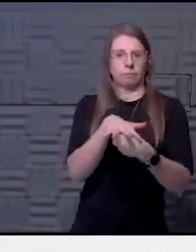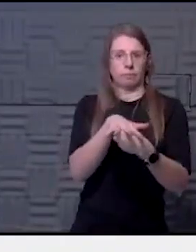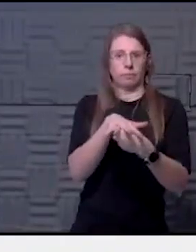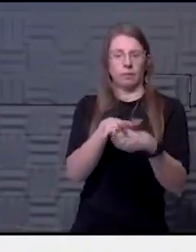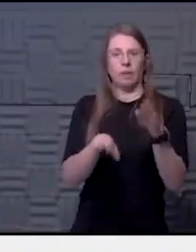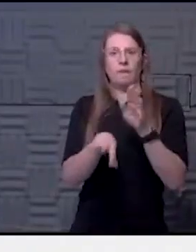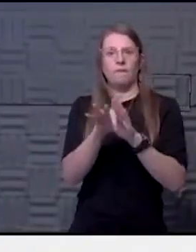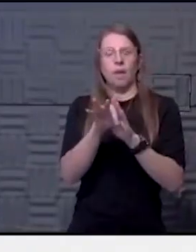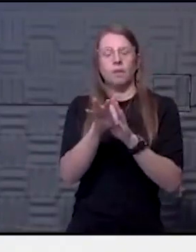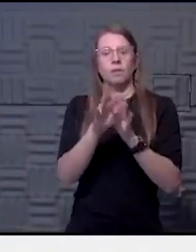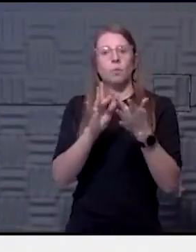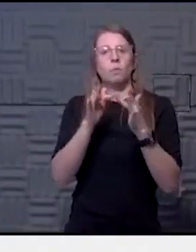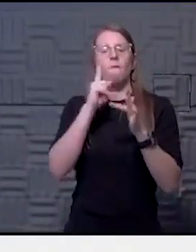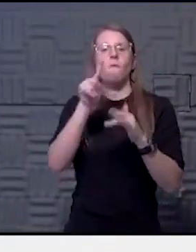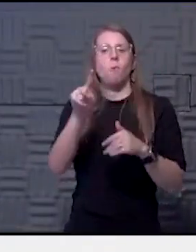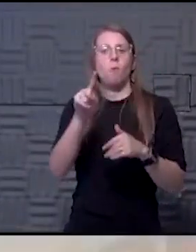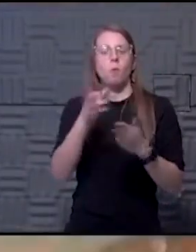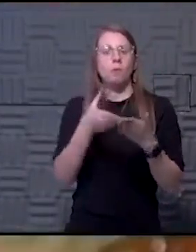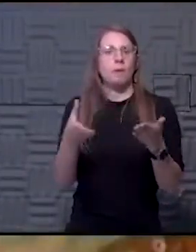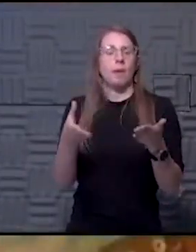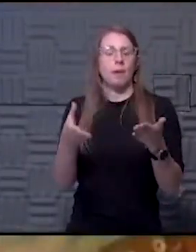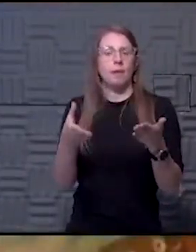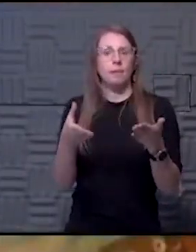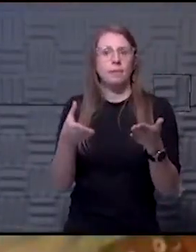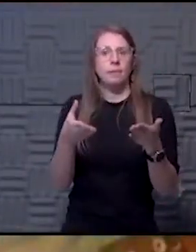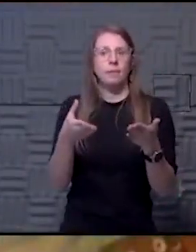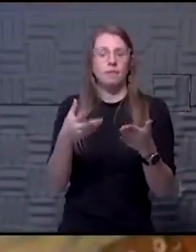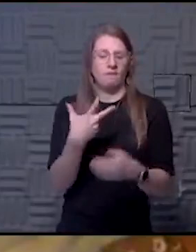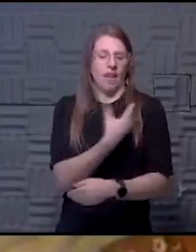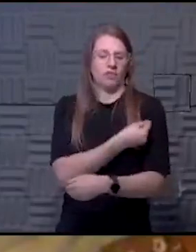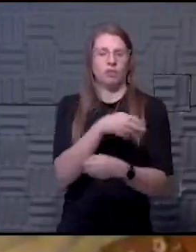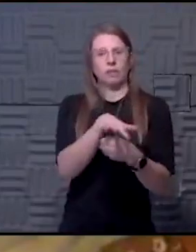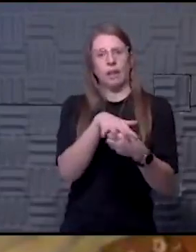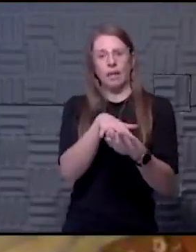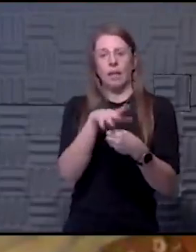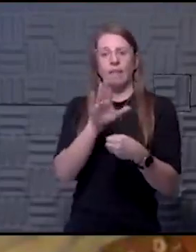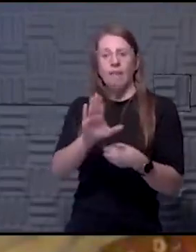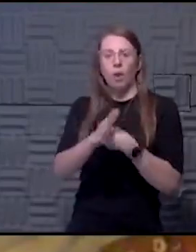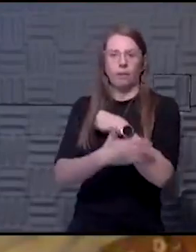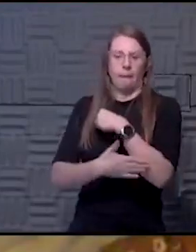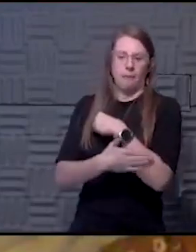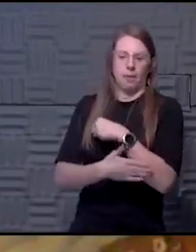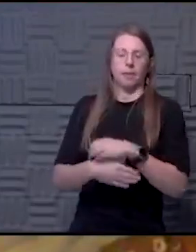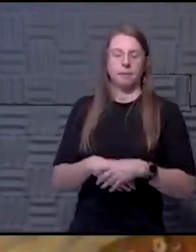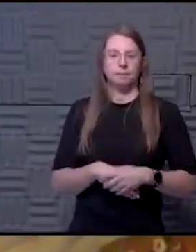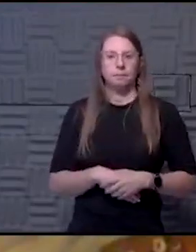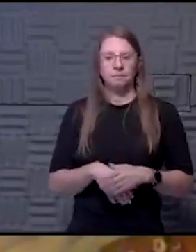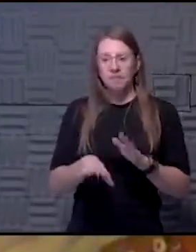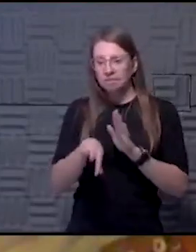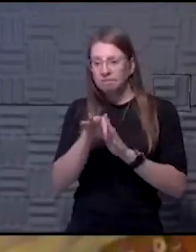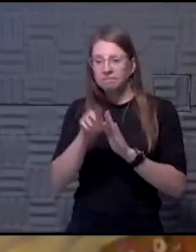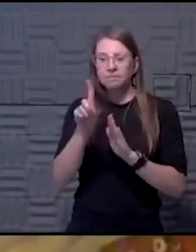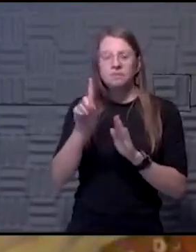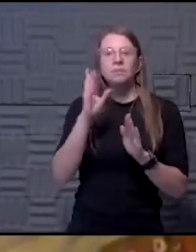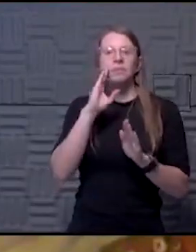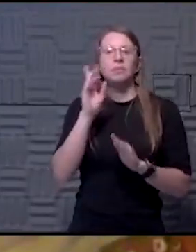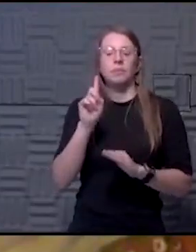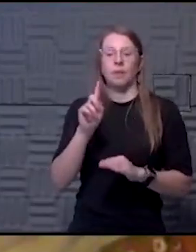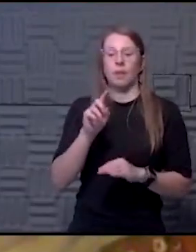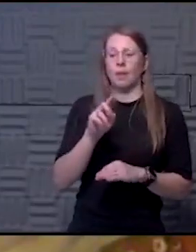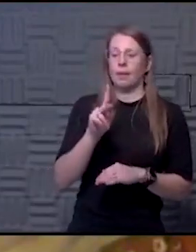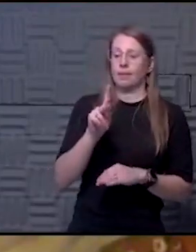websites for things in vaccination sites in their own county and the like. But that kansasvaccine.gov